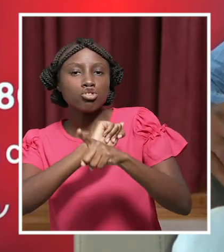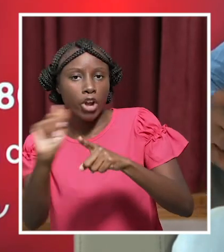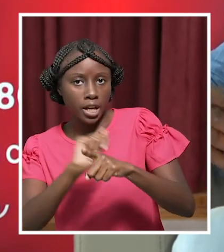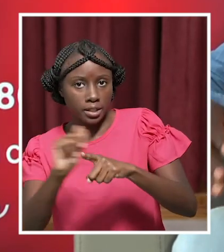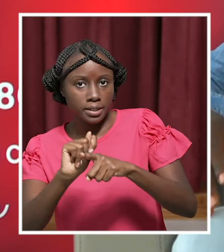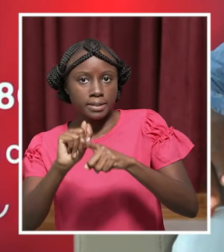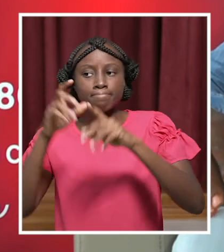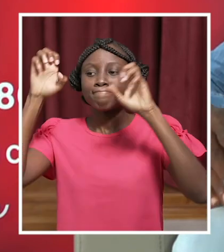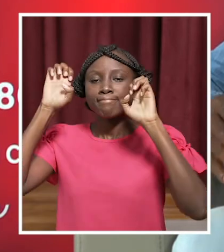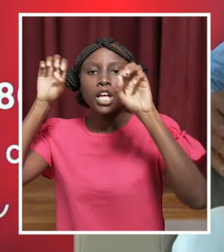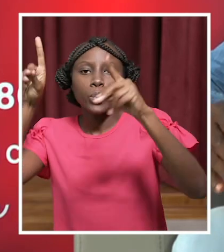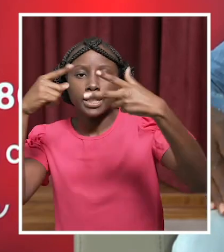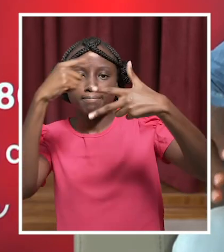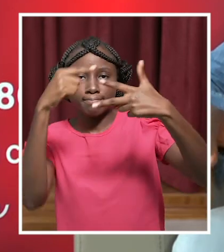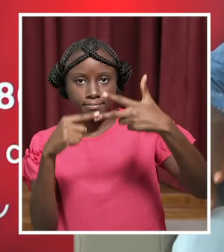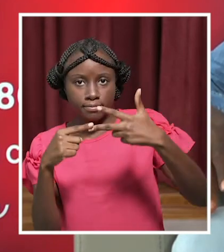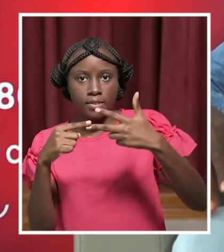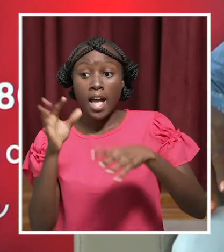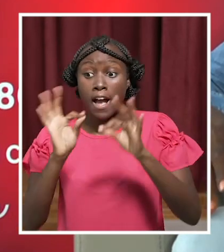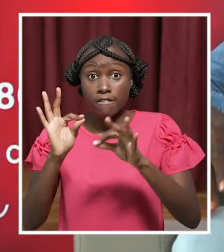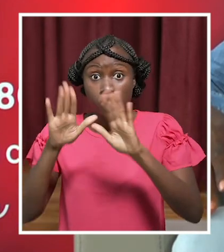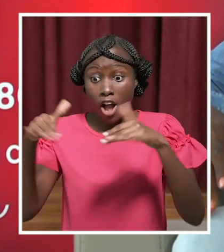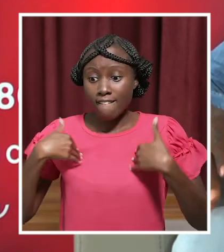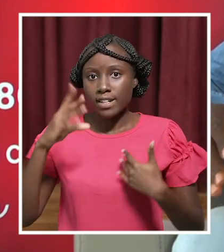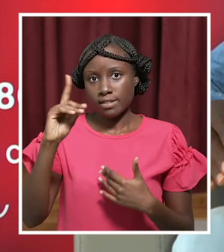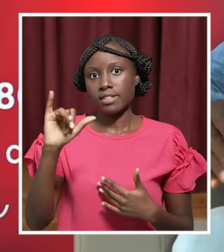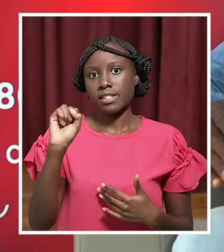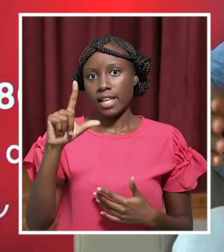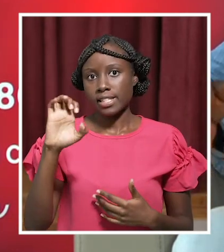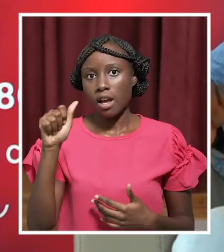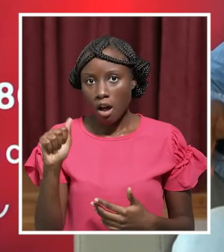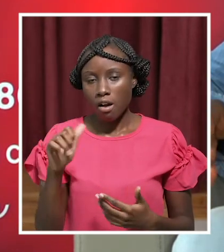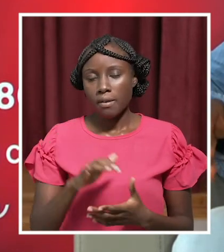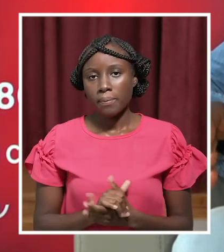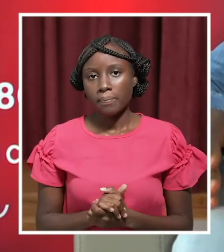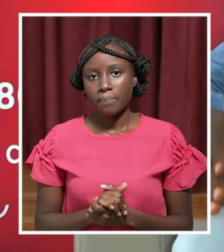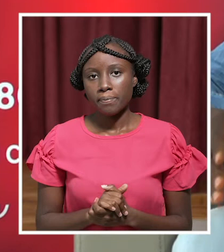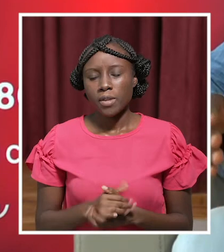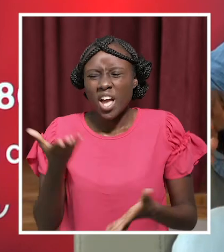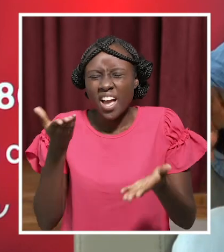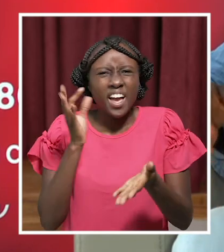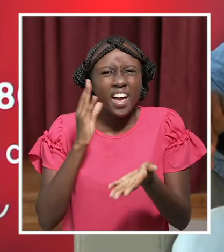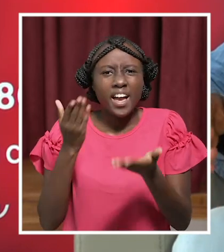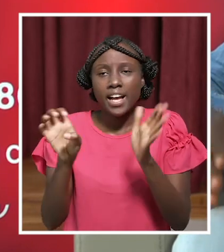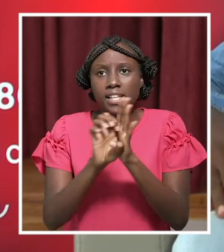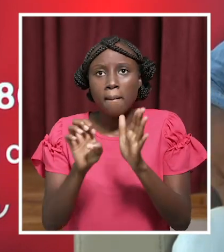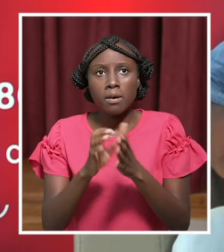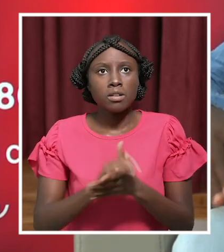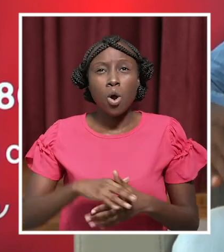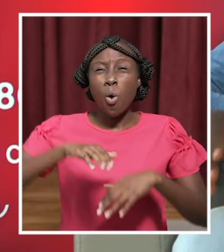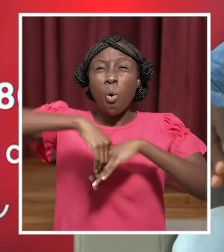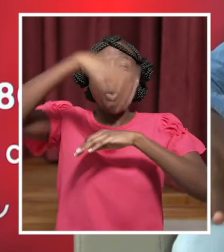and educate dyslexic students. And the numbers, they've been able to do more than 1,000 teachers through